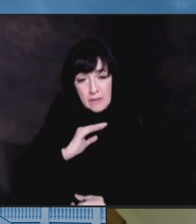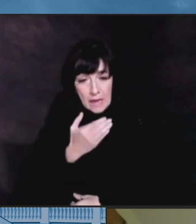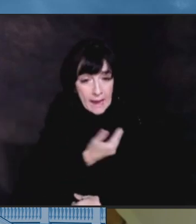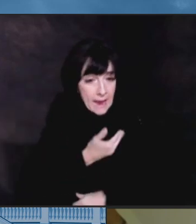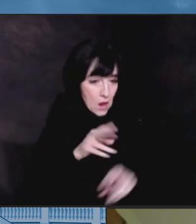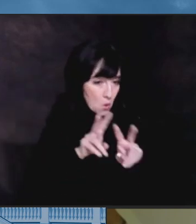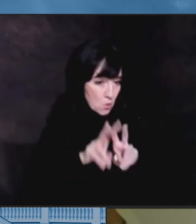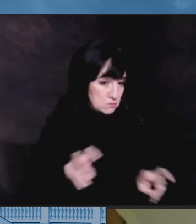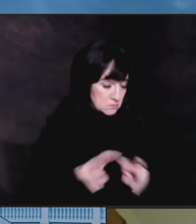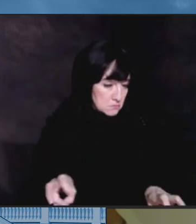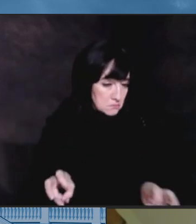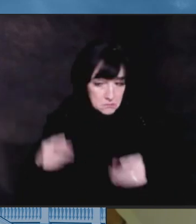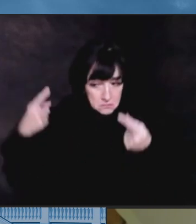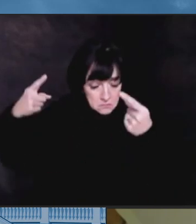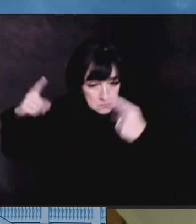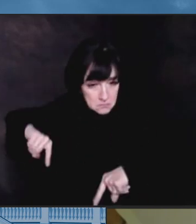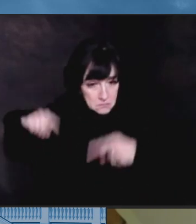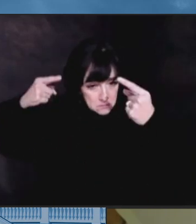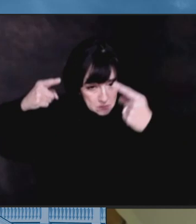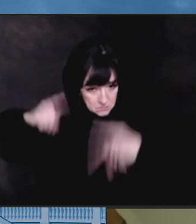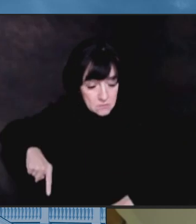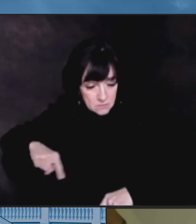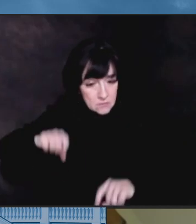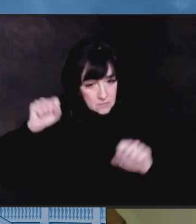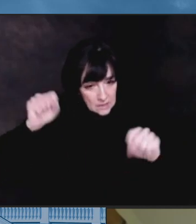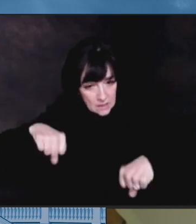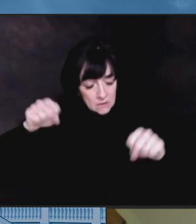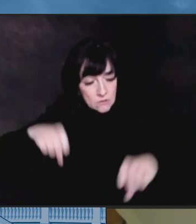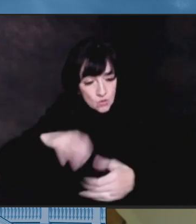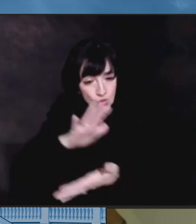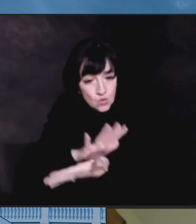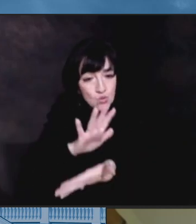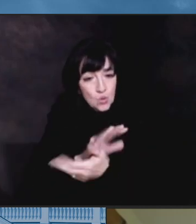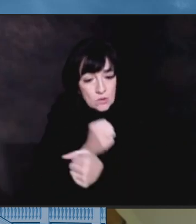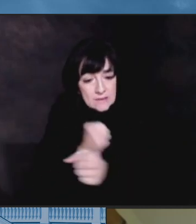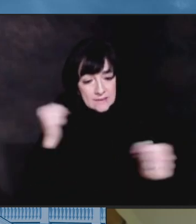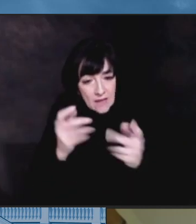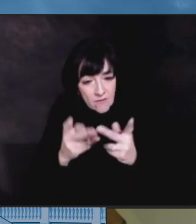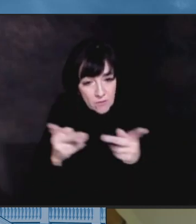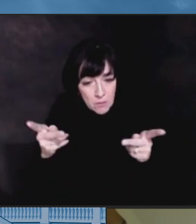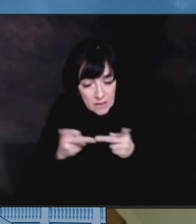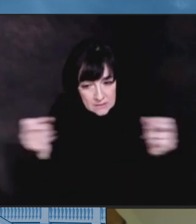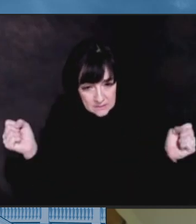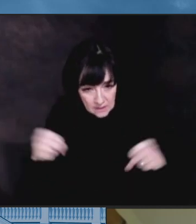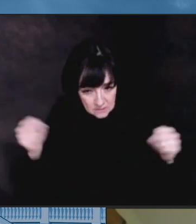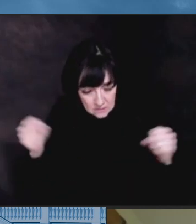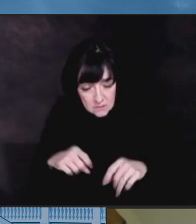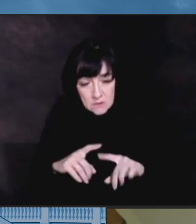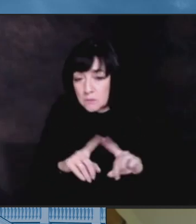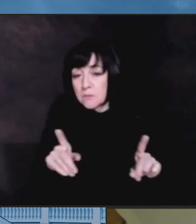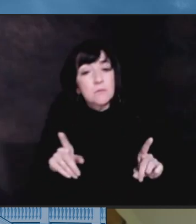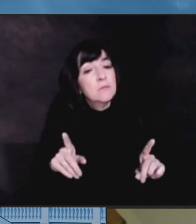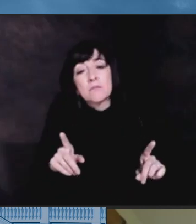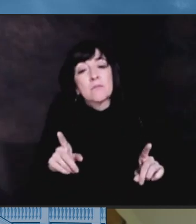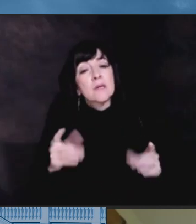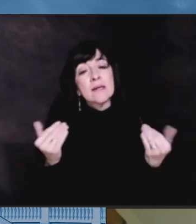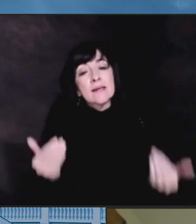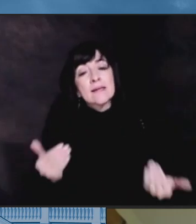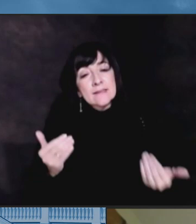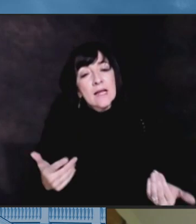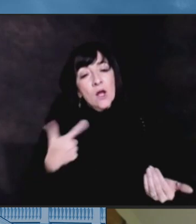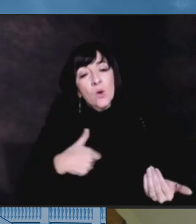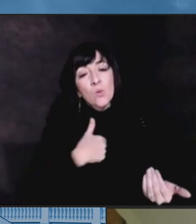analysis and conclusion that schools are safe places. What we've been saying is that we need to get a